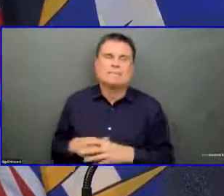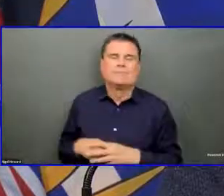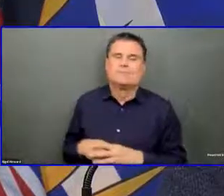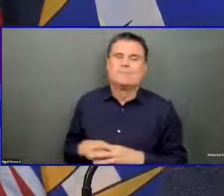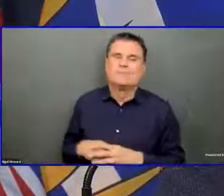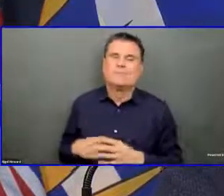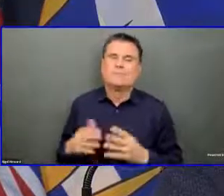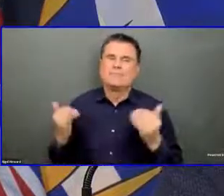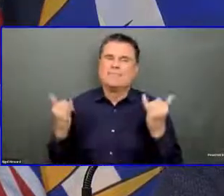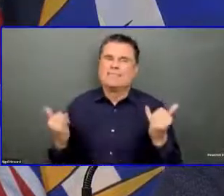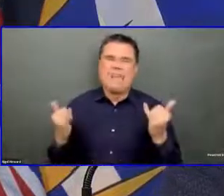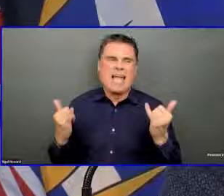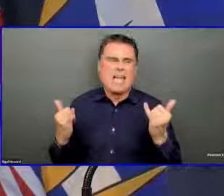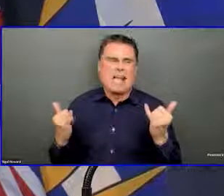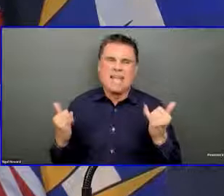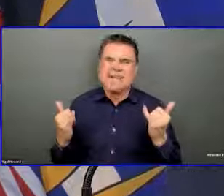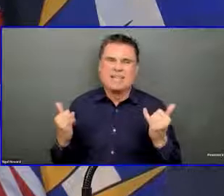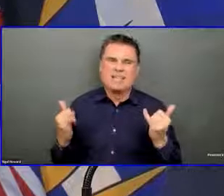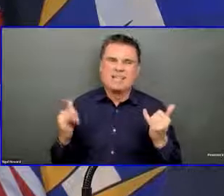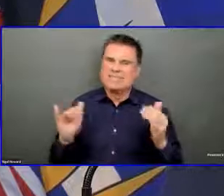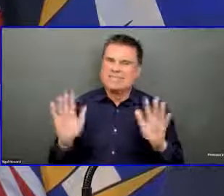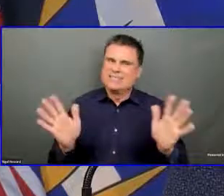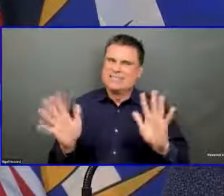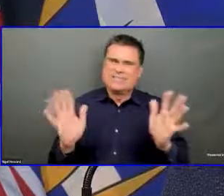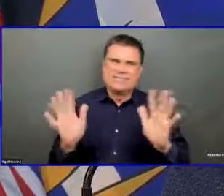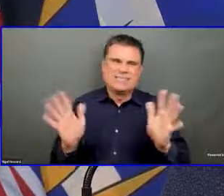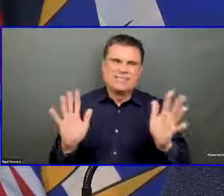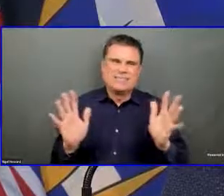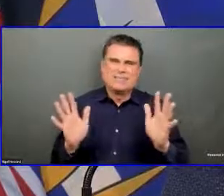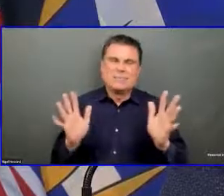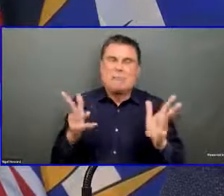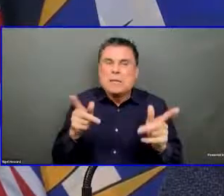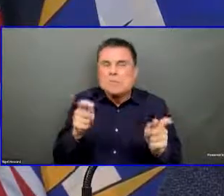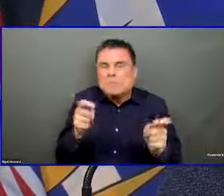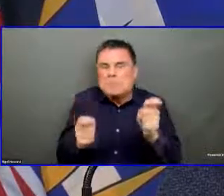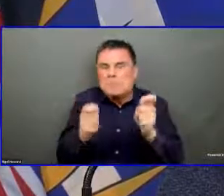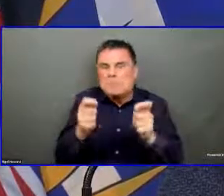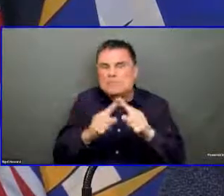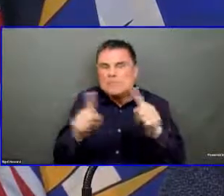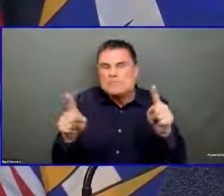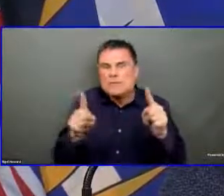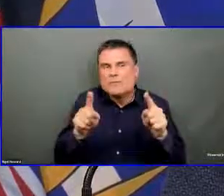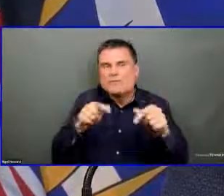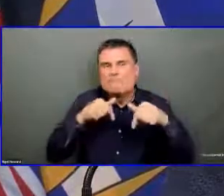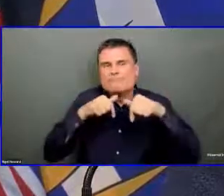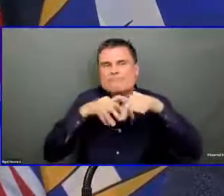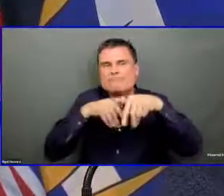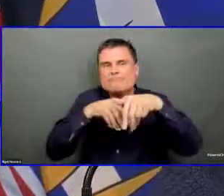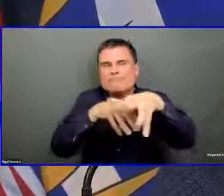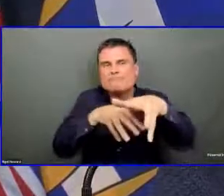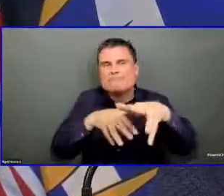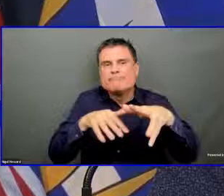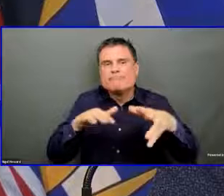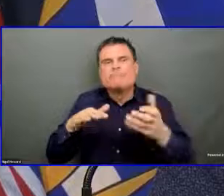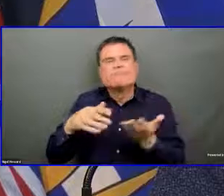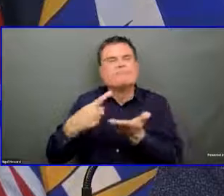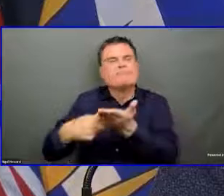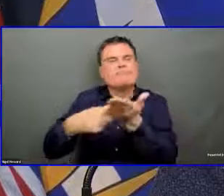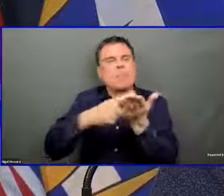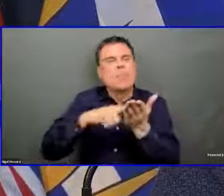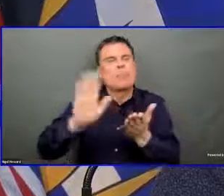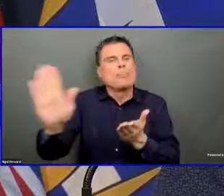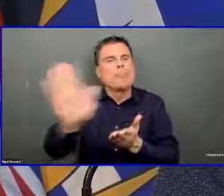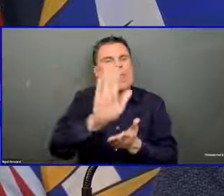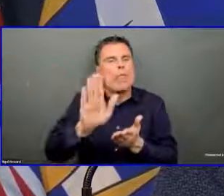been in discussions with faith leaders and community leaders in this last week and in the last couple of weeks about